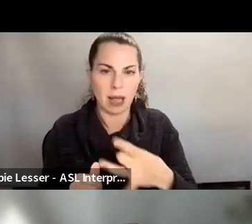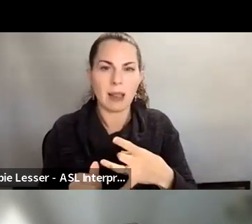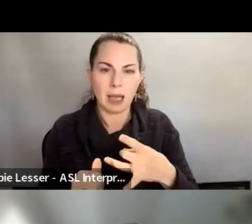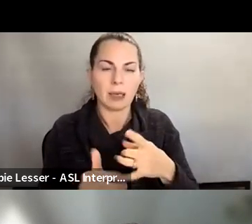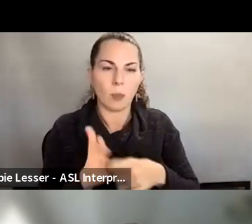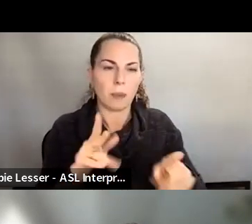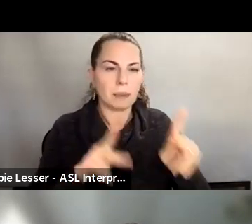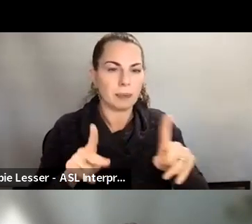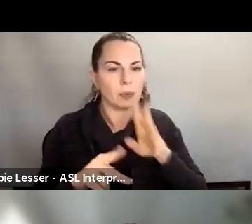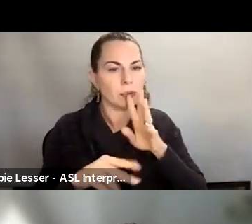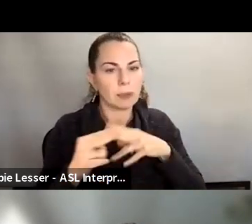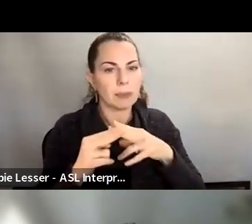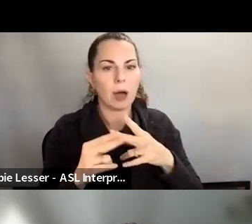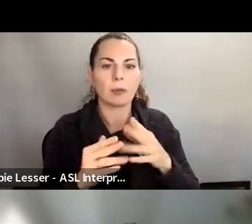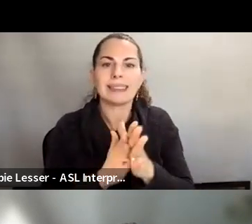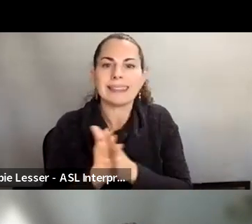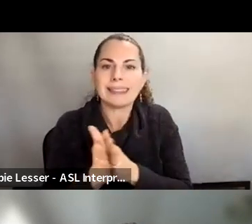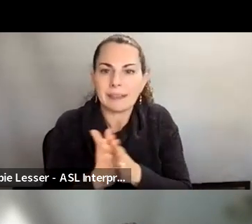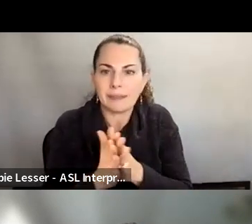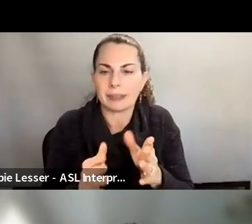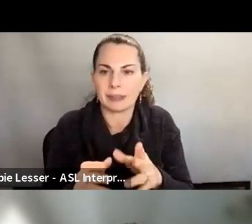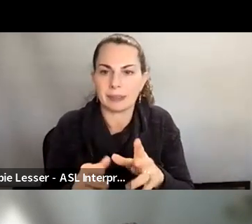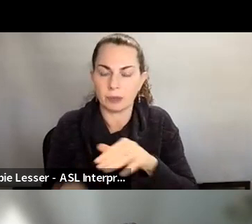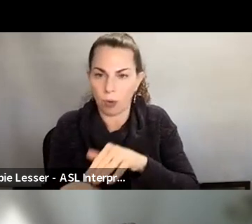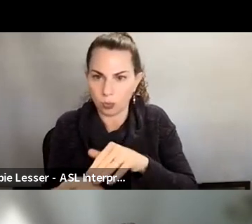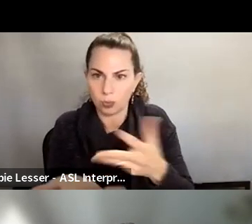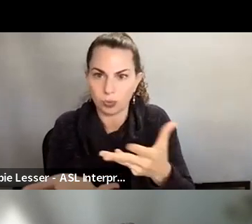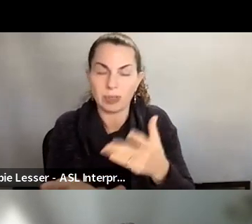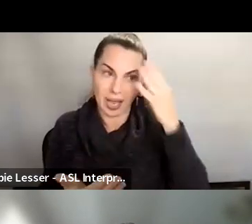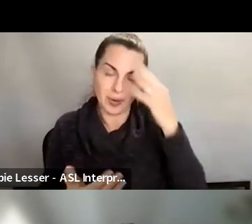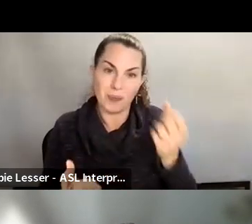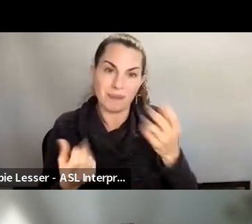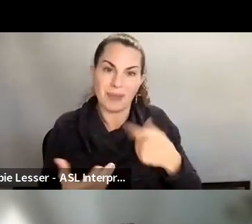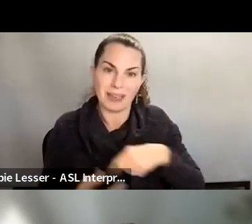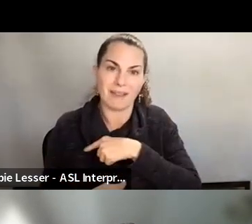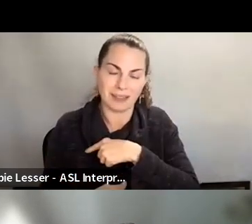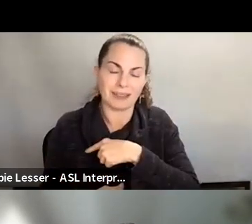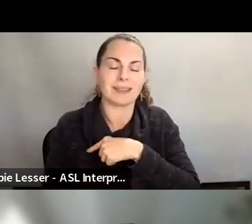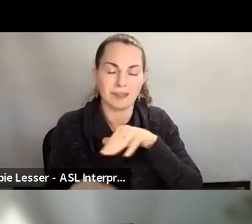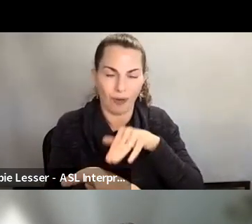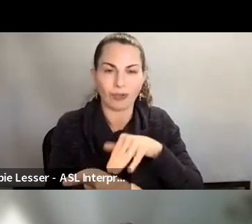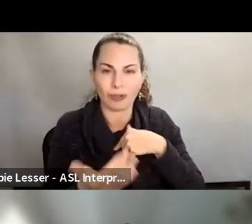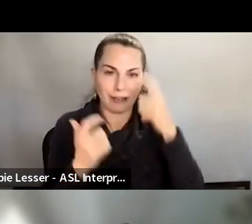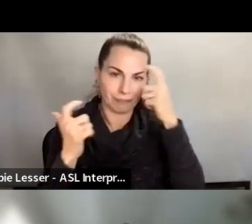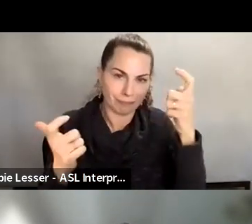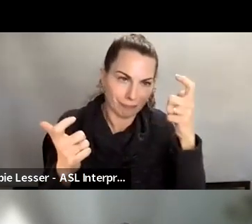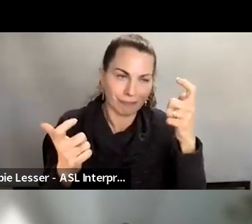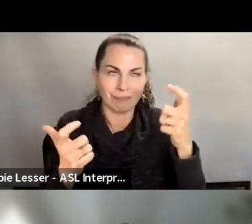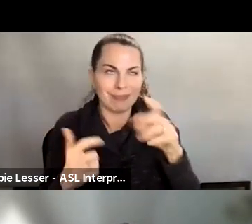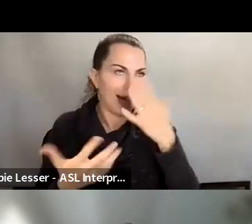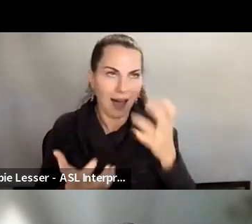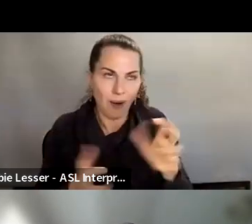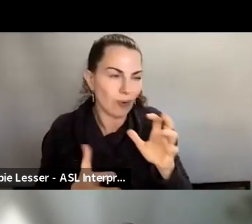incentivizing. For physicians, and I do know that a lot of us have problems with ego. You don't want to do the